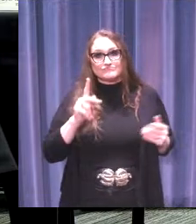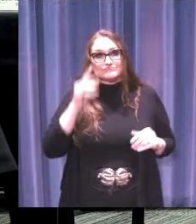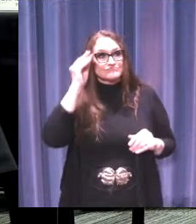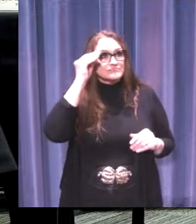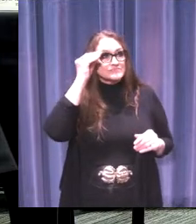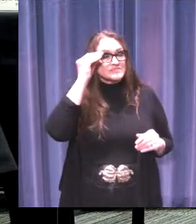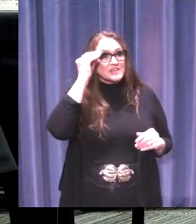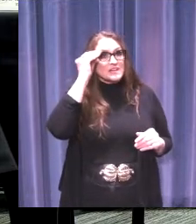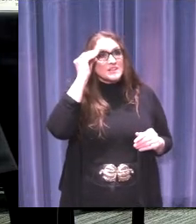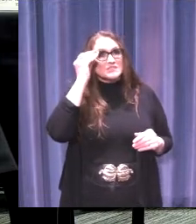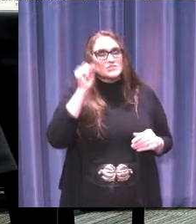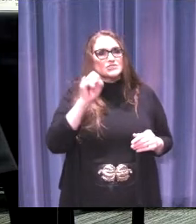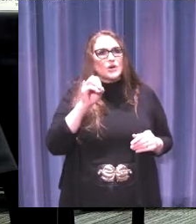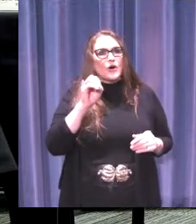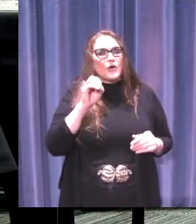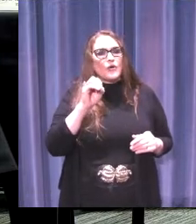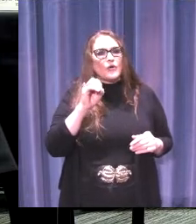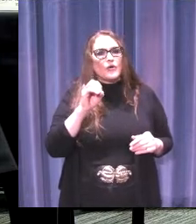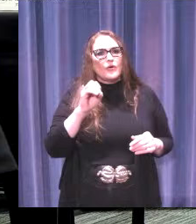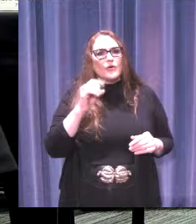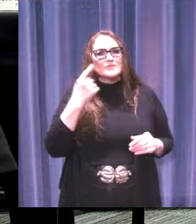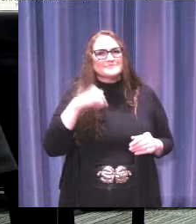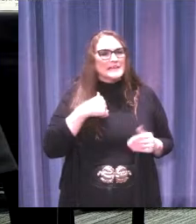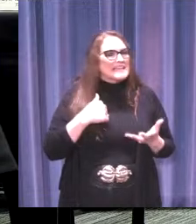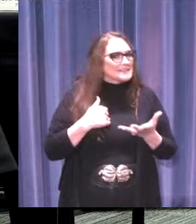so to me,